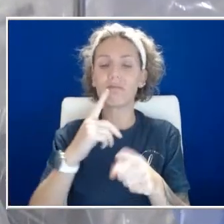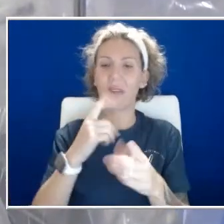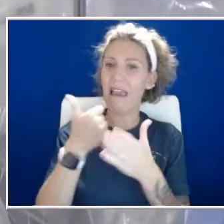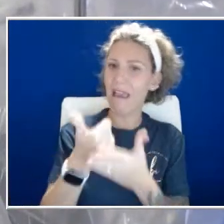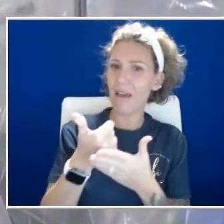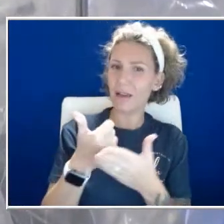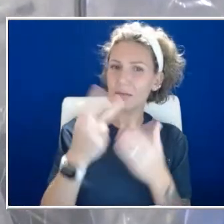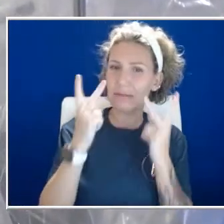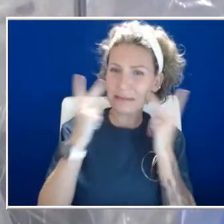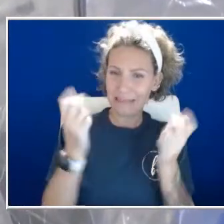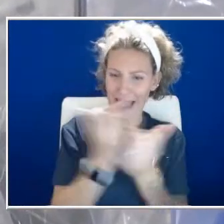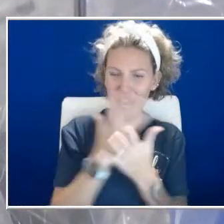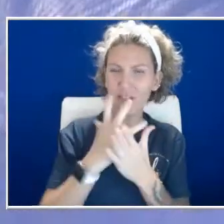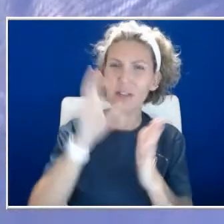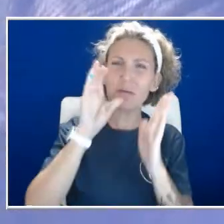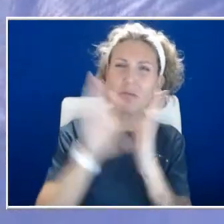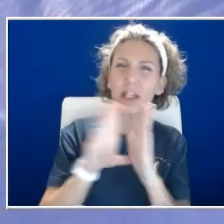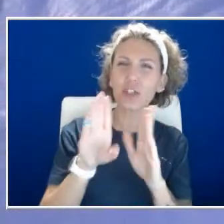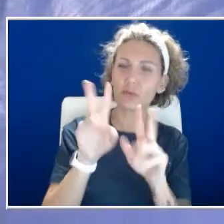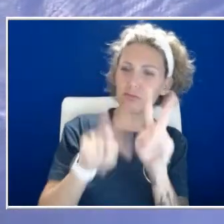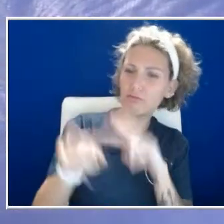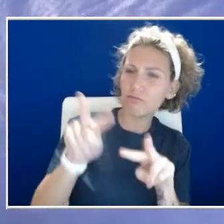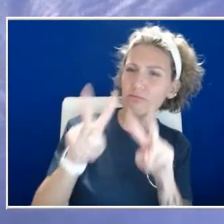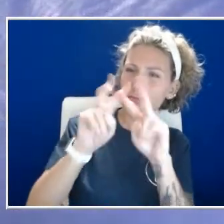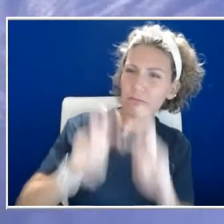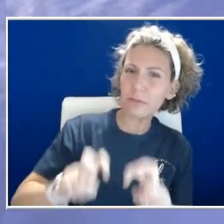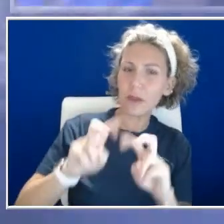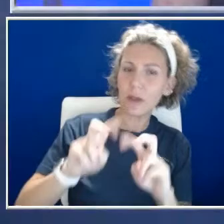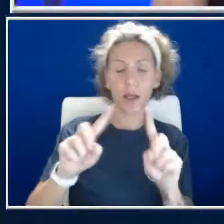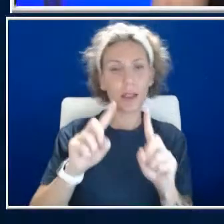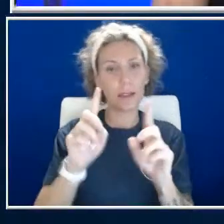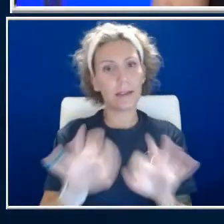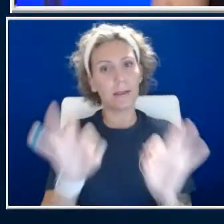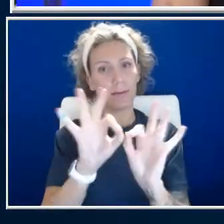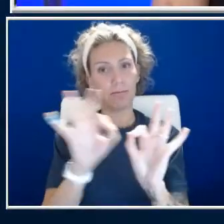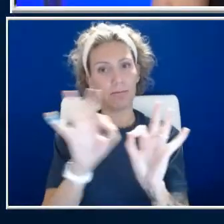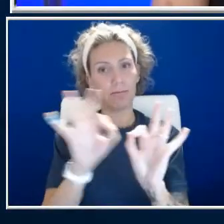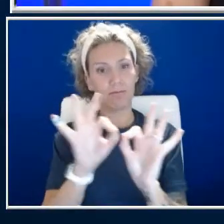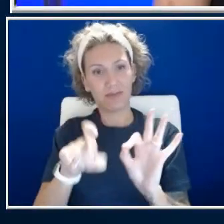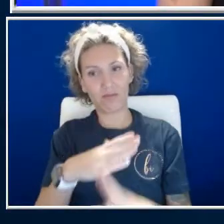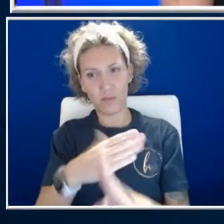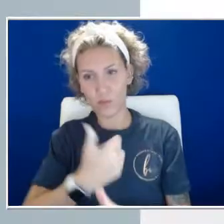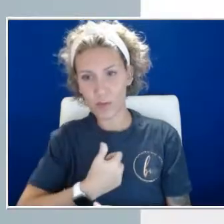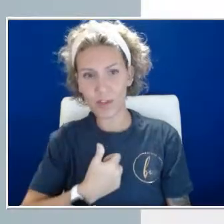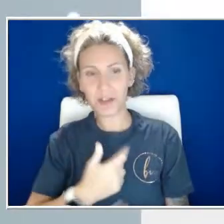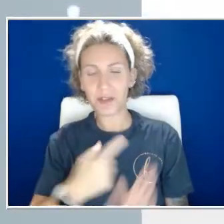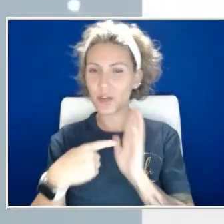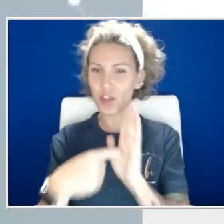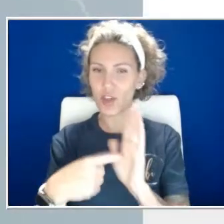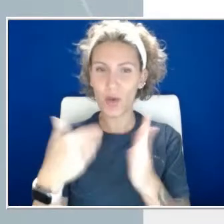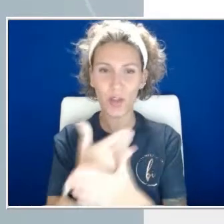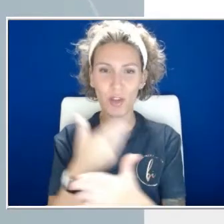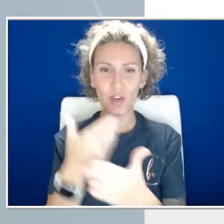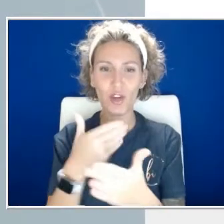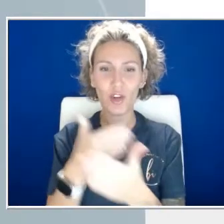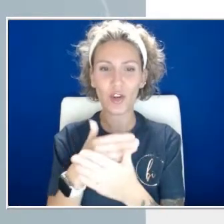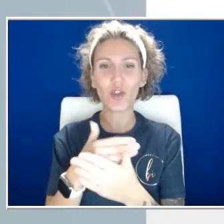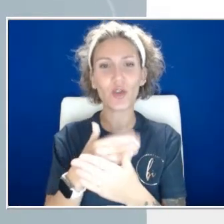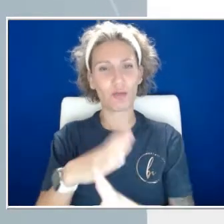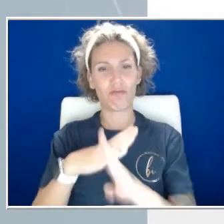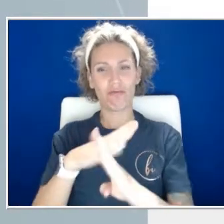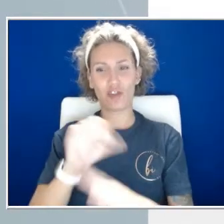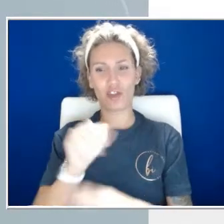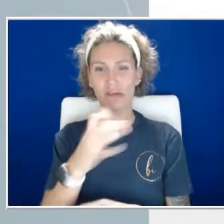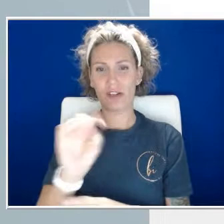downsides to radiation that are very significant, and so we have to protect ourselves. Absolutely. So let's show these new shields. They can block the radiation,